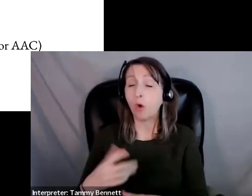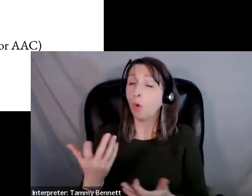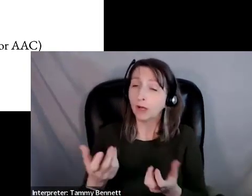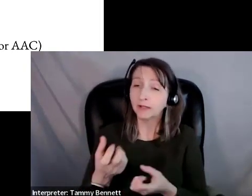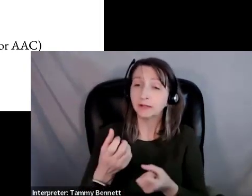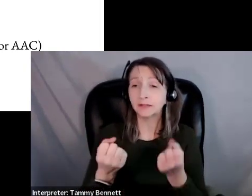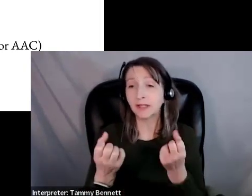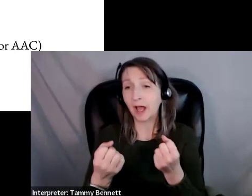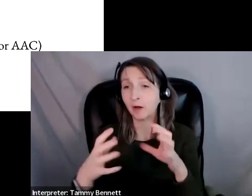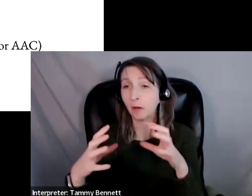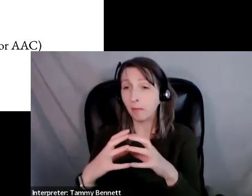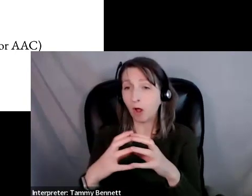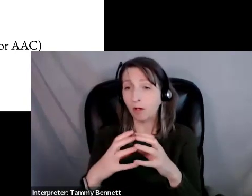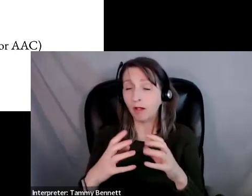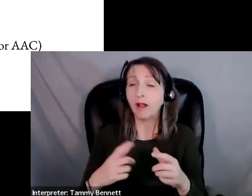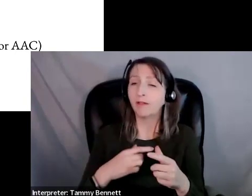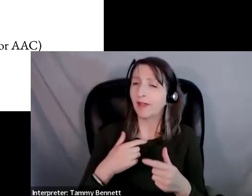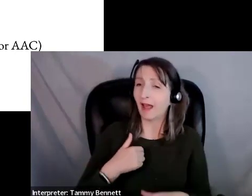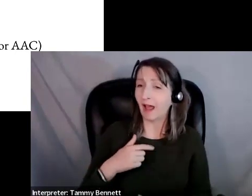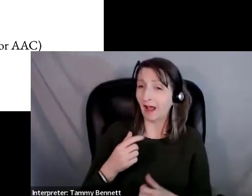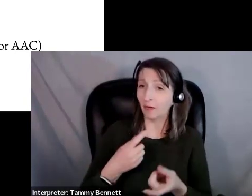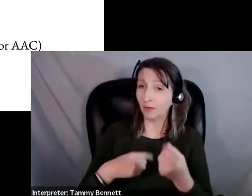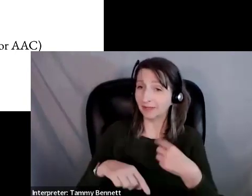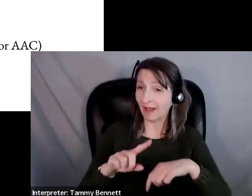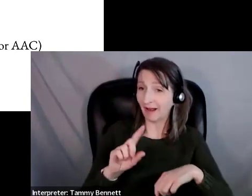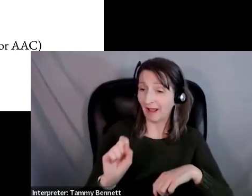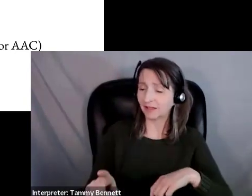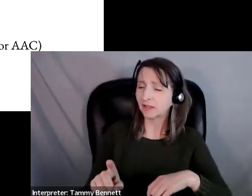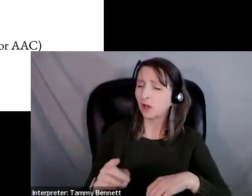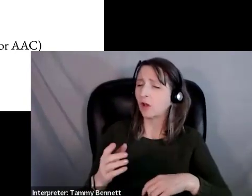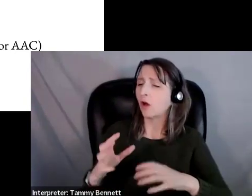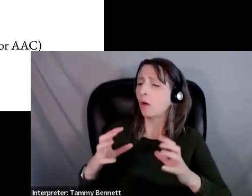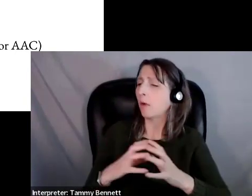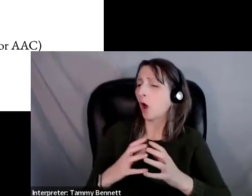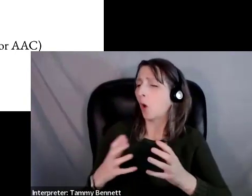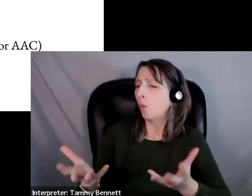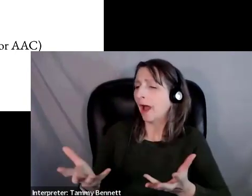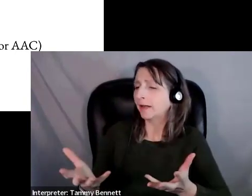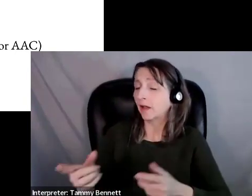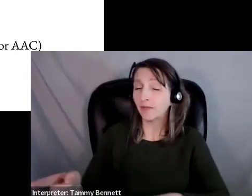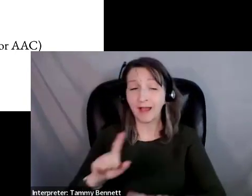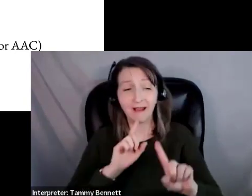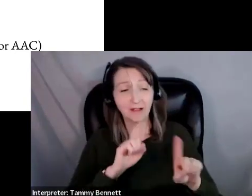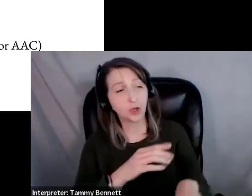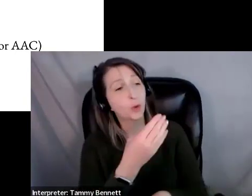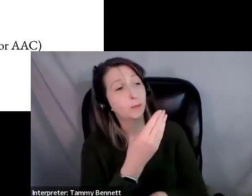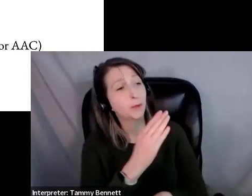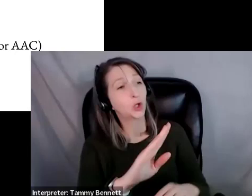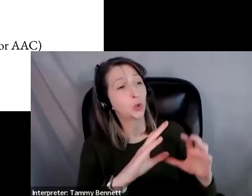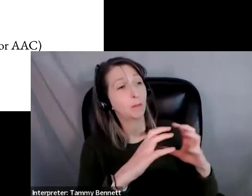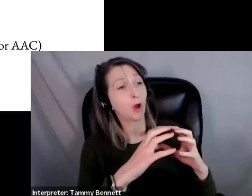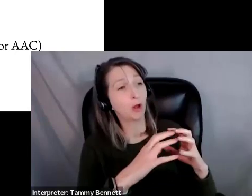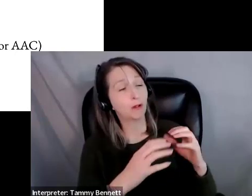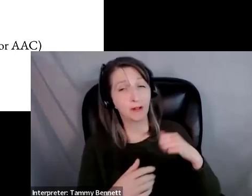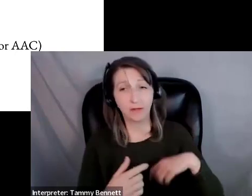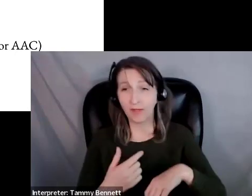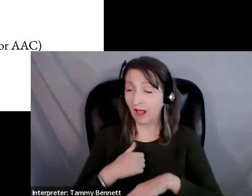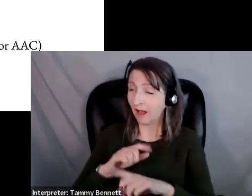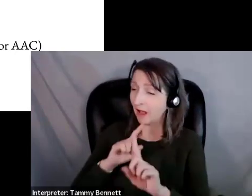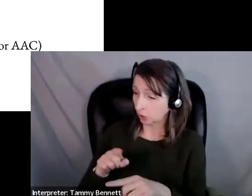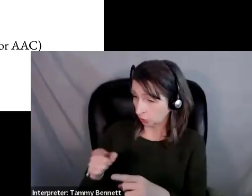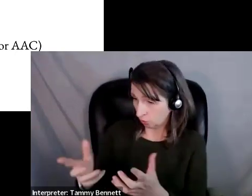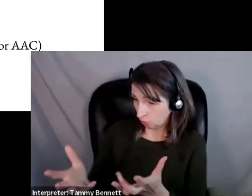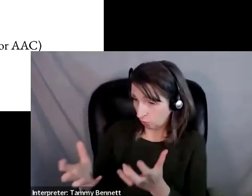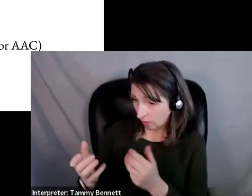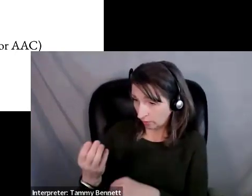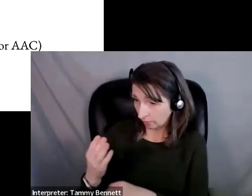And then they might sign or maybe they'll use the device blue ball and then I'll reply back want blue ball. So